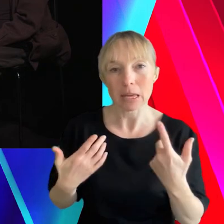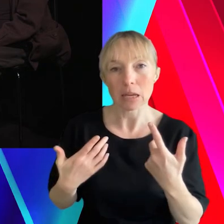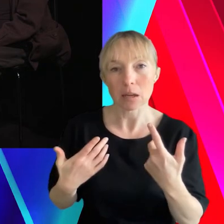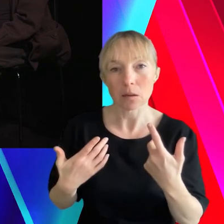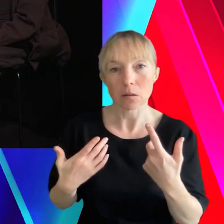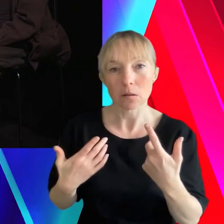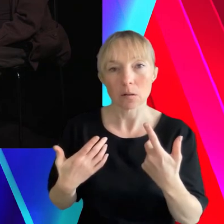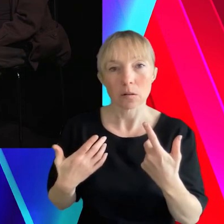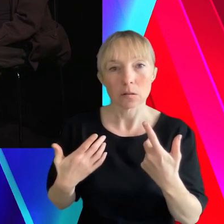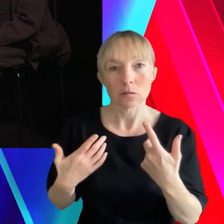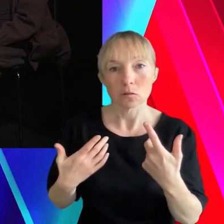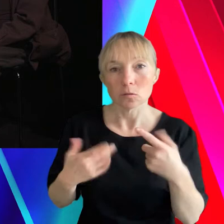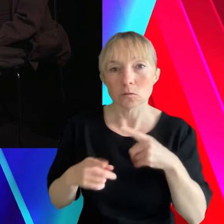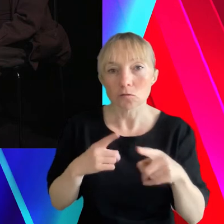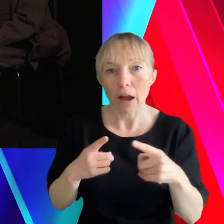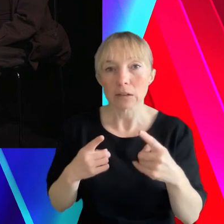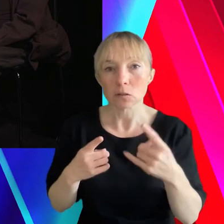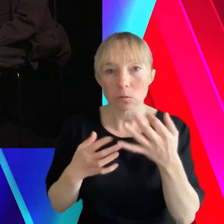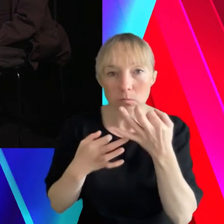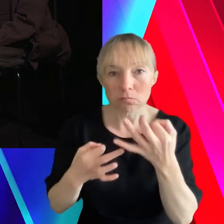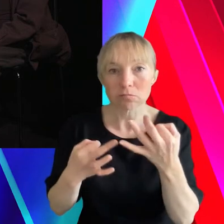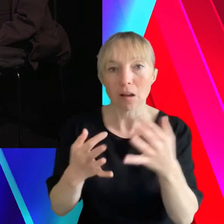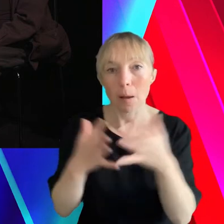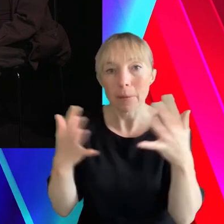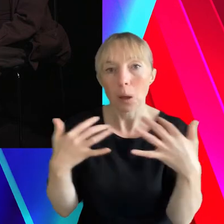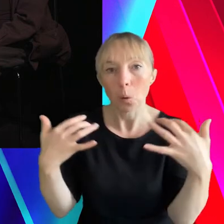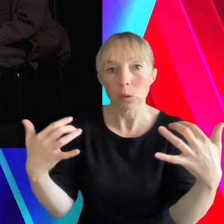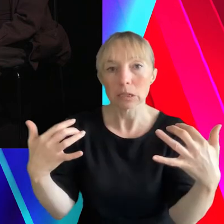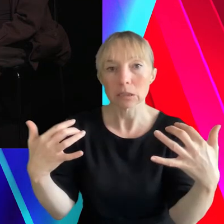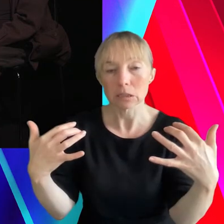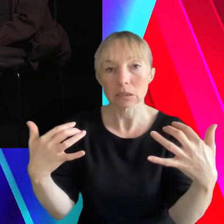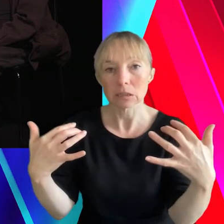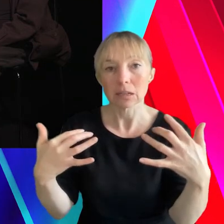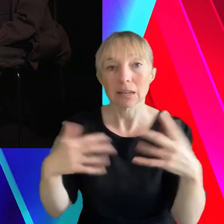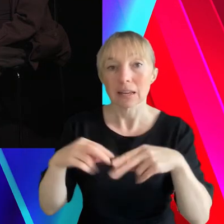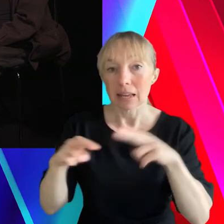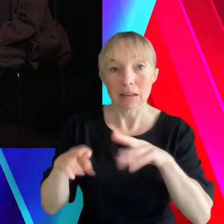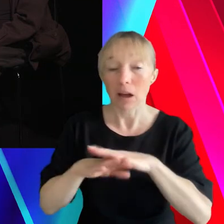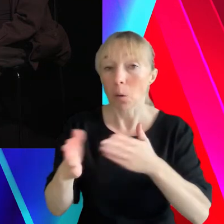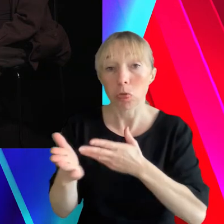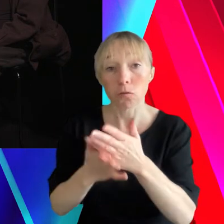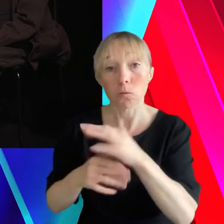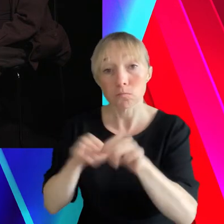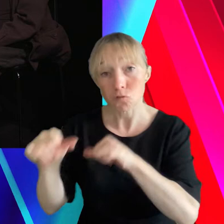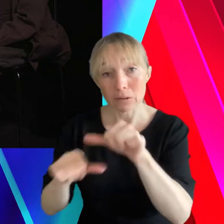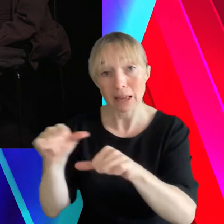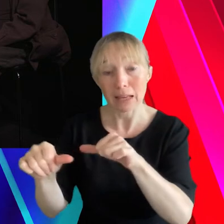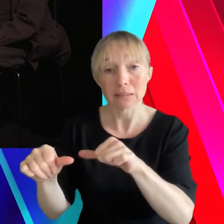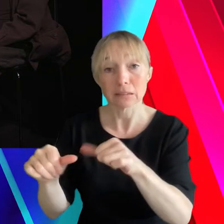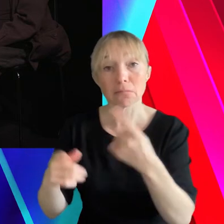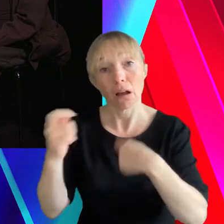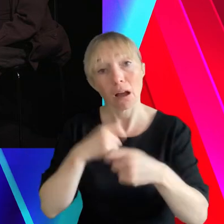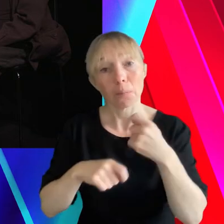as a large audience as possible around my storytelling. And maybe if I hadn't been through this process, then I